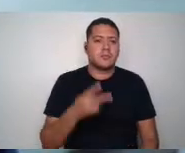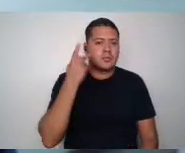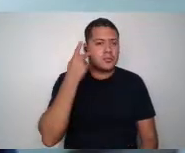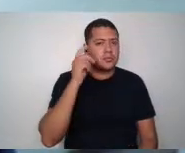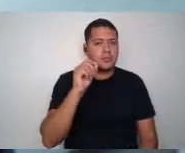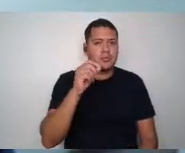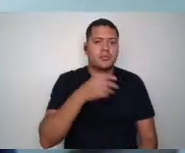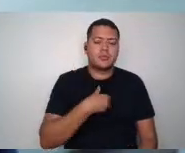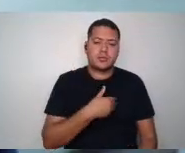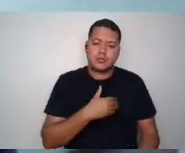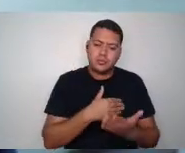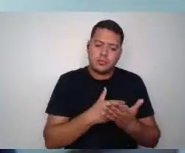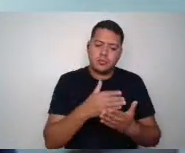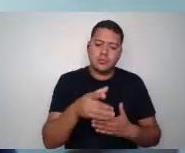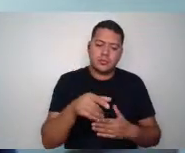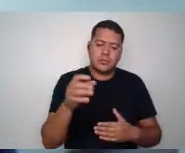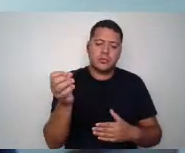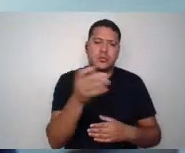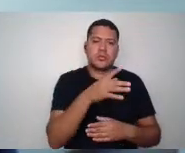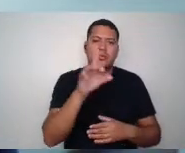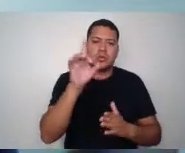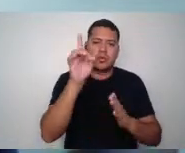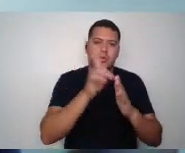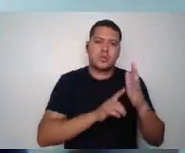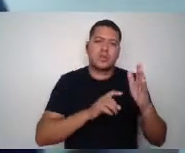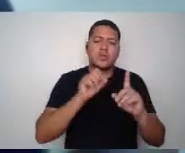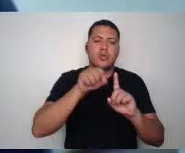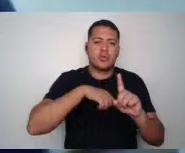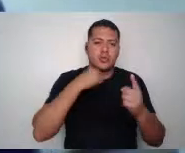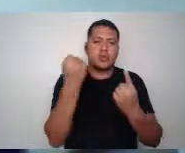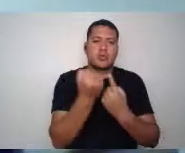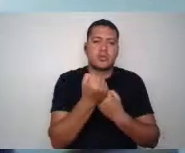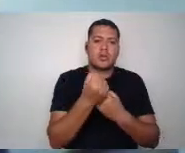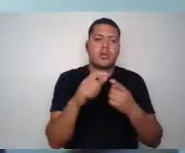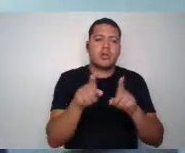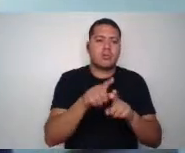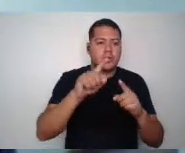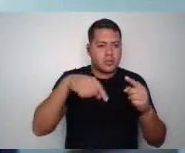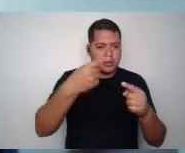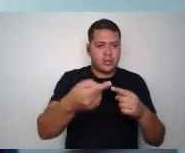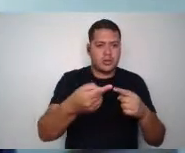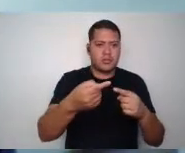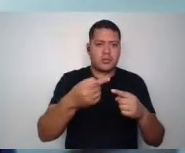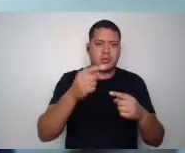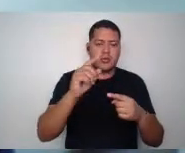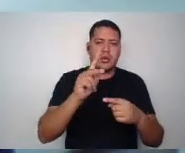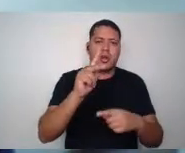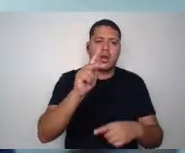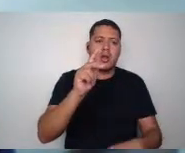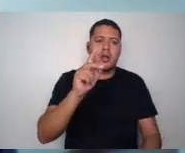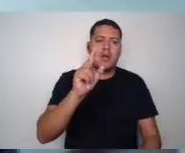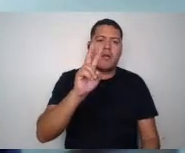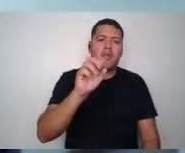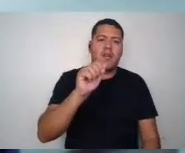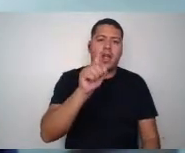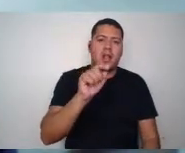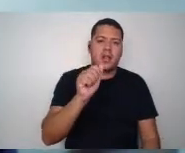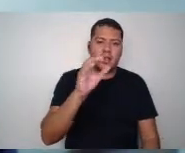and to throw myself into this new world of social rights,